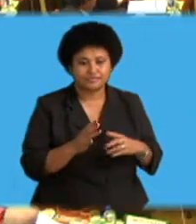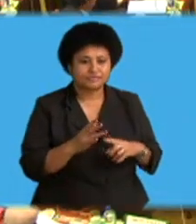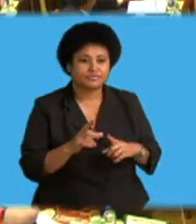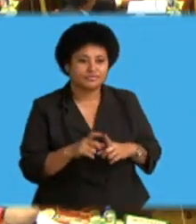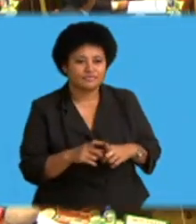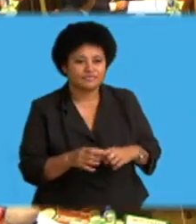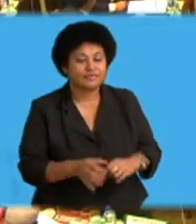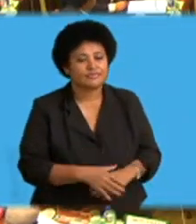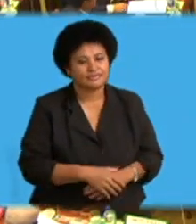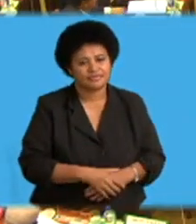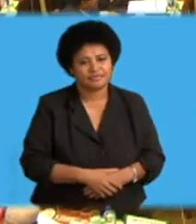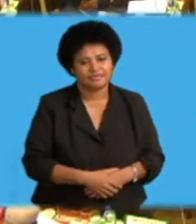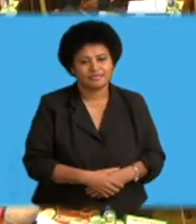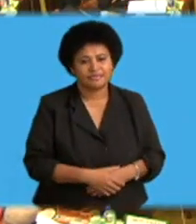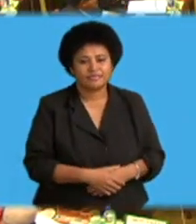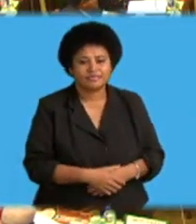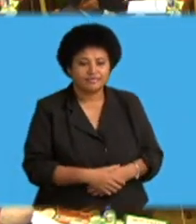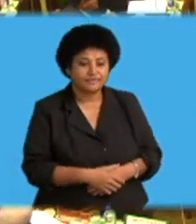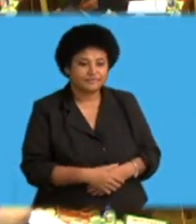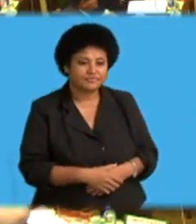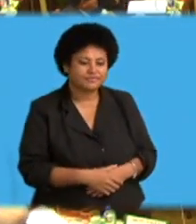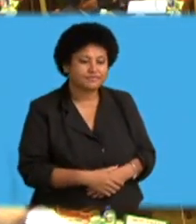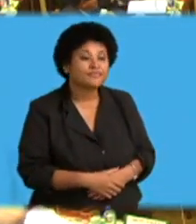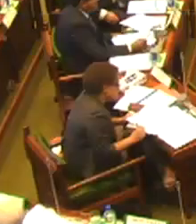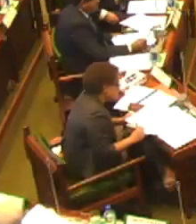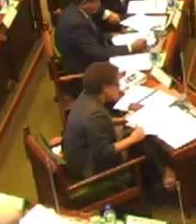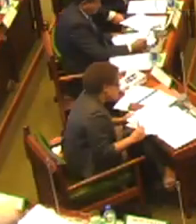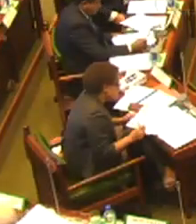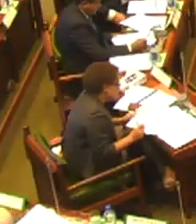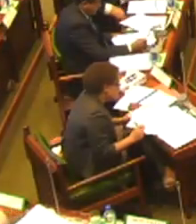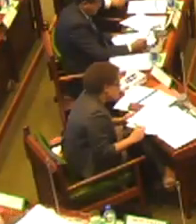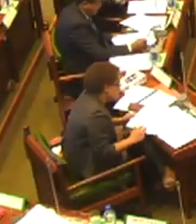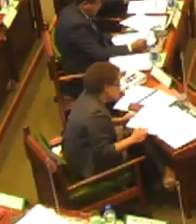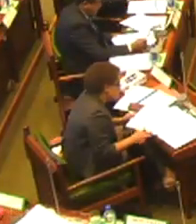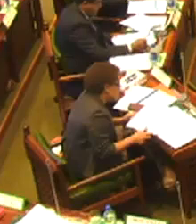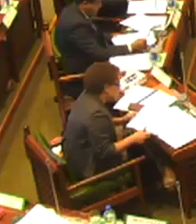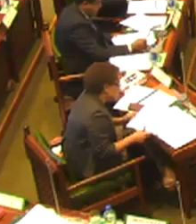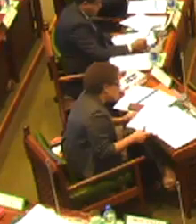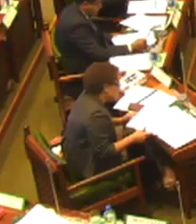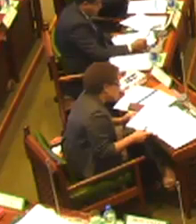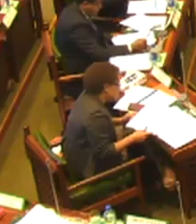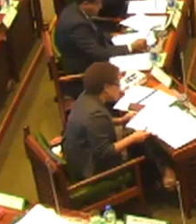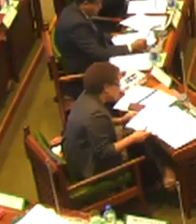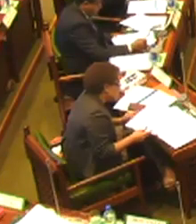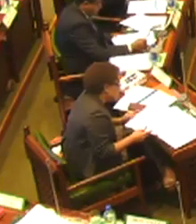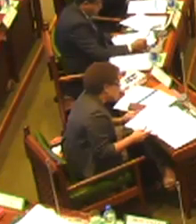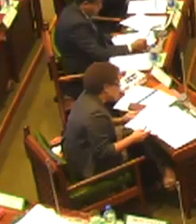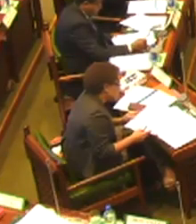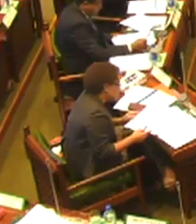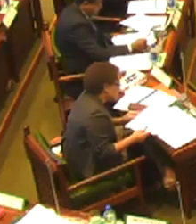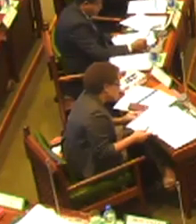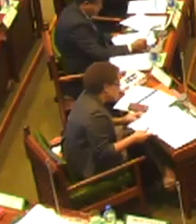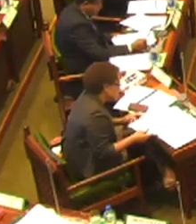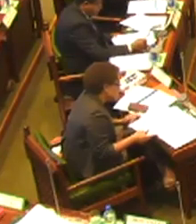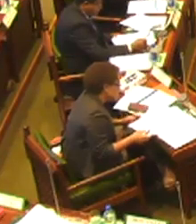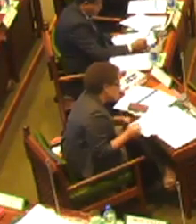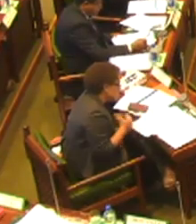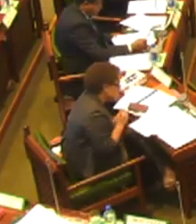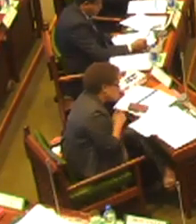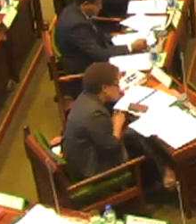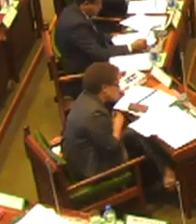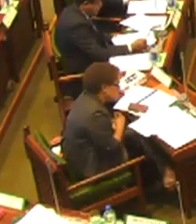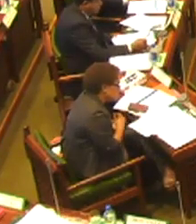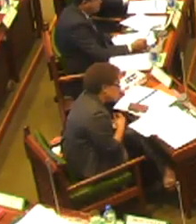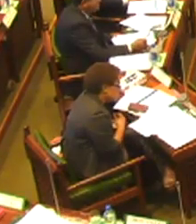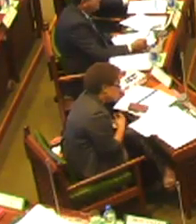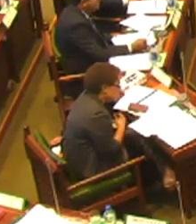Thank you, Madam Speaker. I rise to ask question 150 of 2017 to the Acting Prime